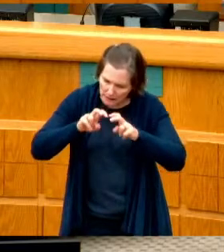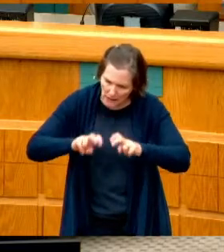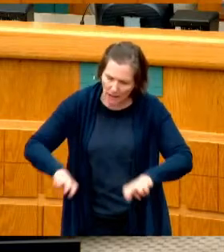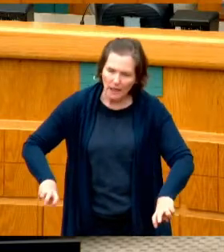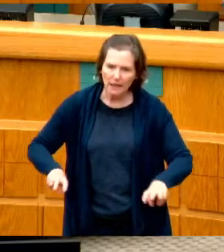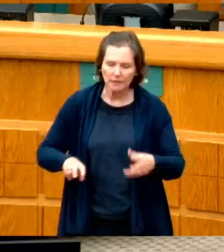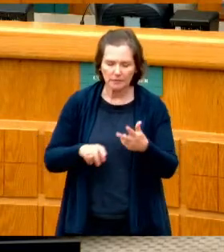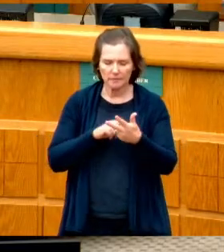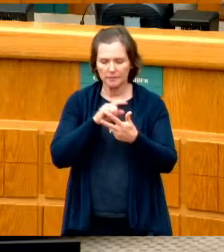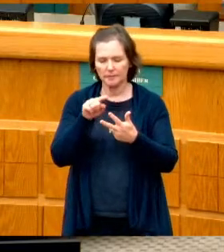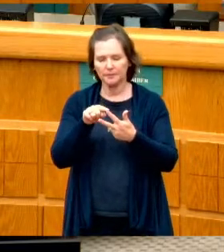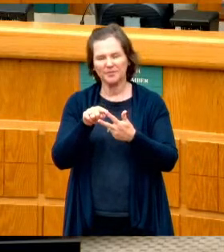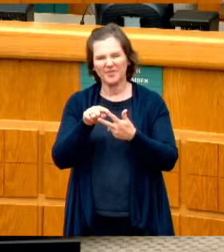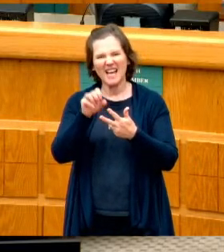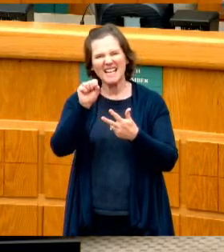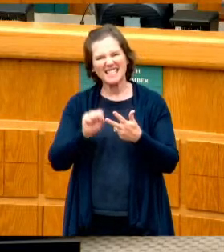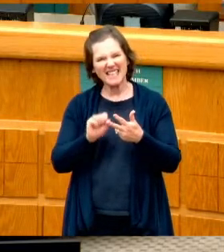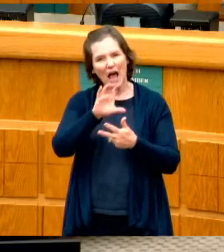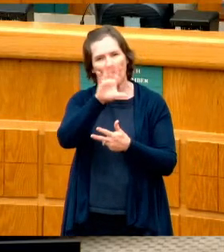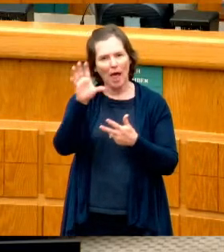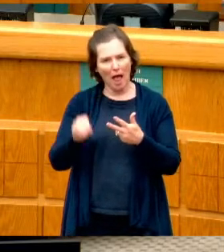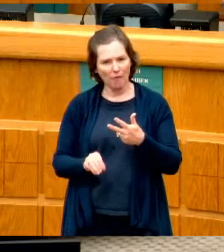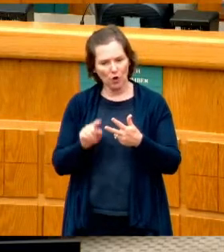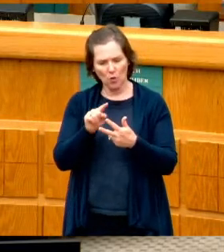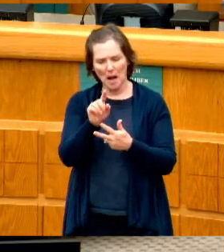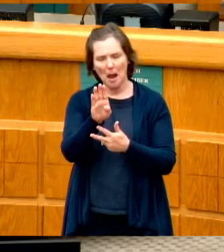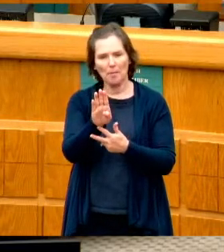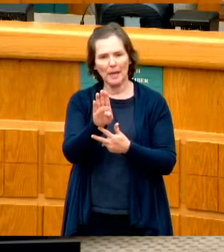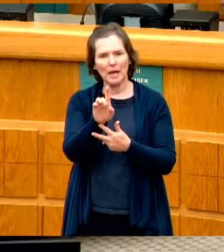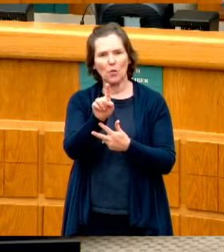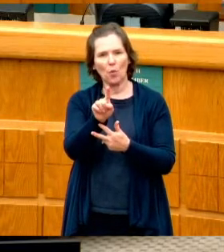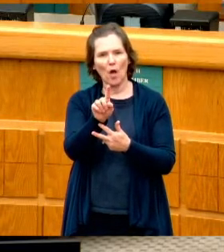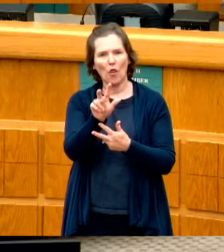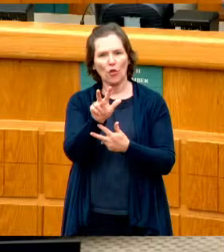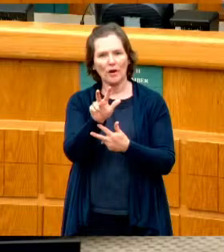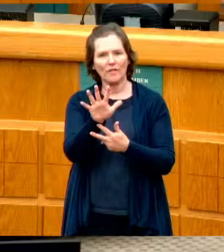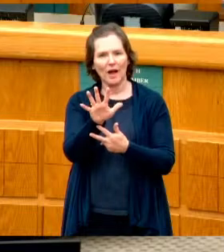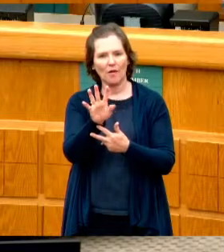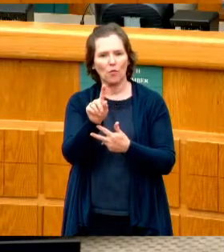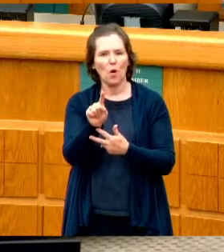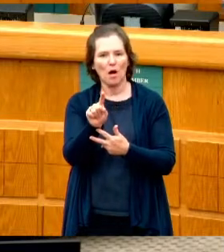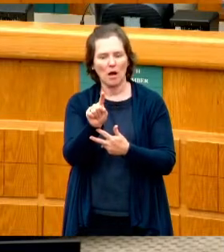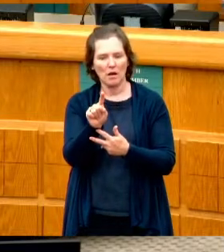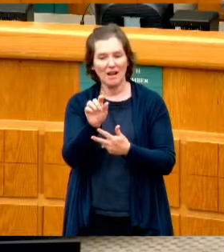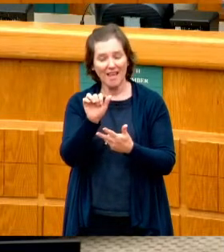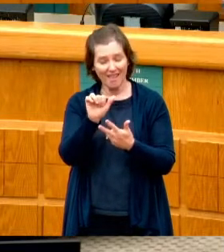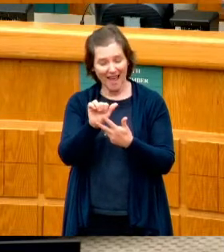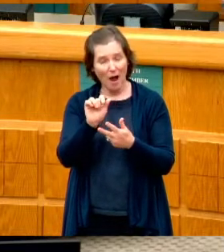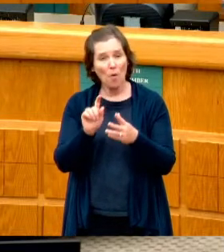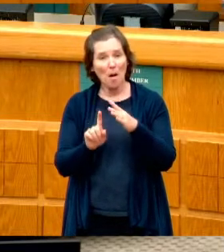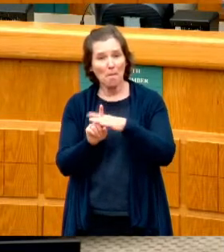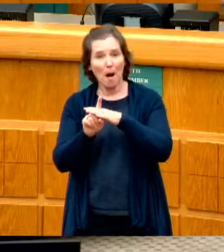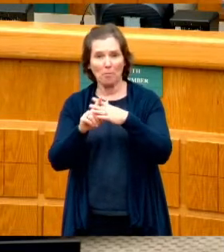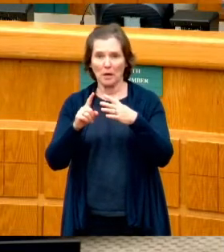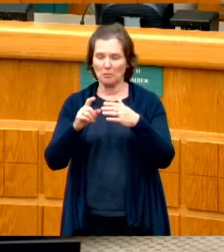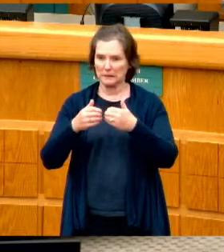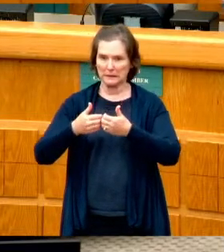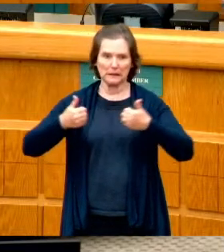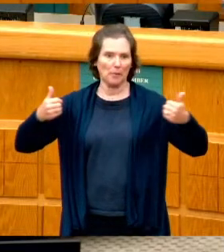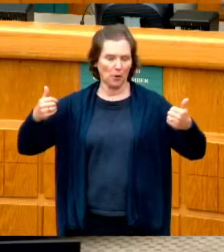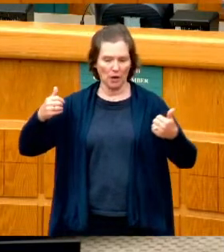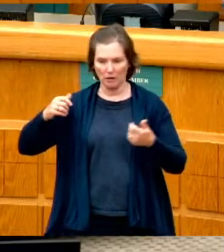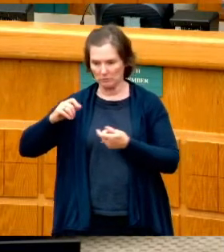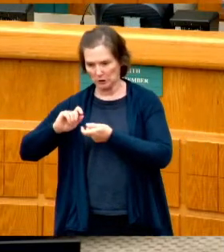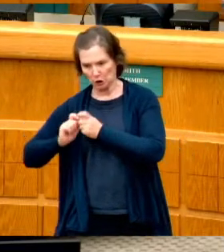of SARS-CoV-2, known as the B.1.351, emerged independently of the B.1.1.7.